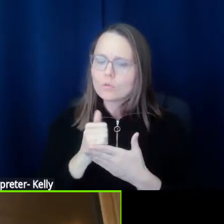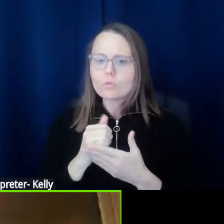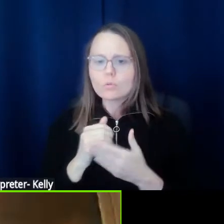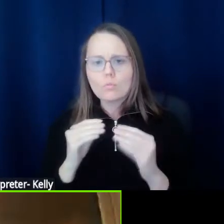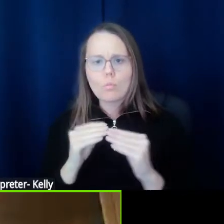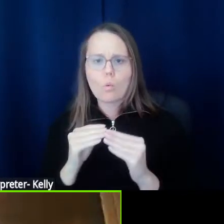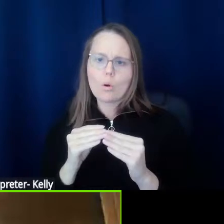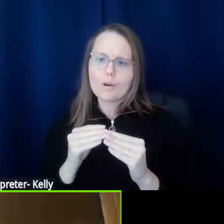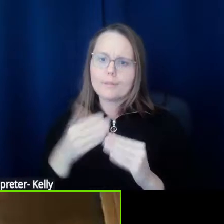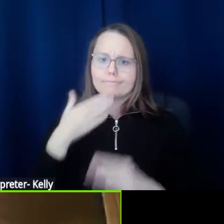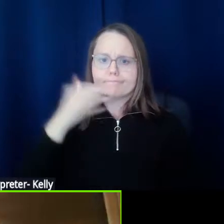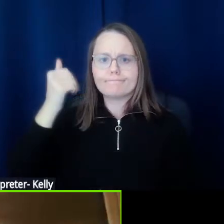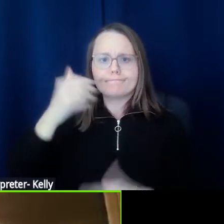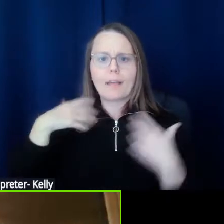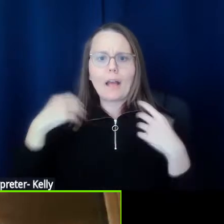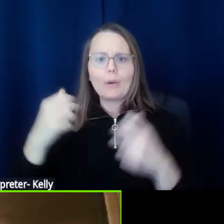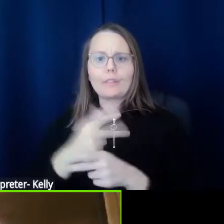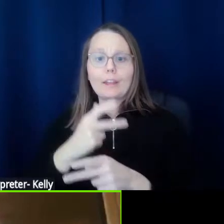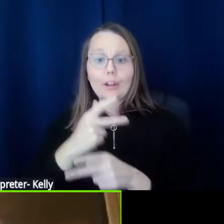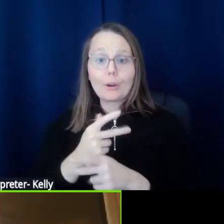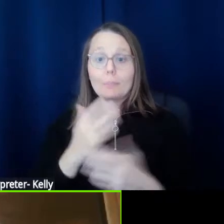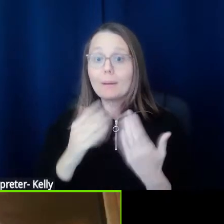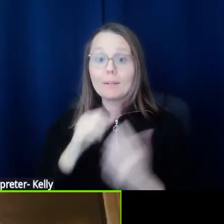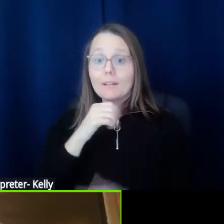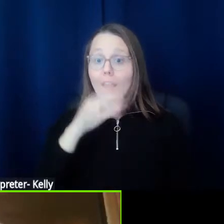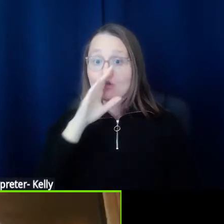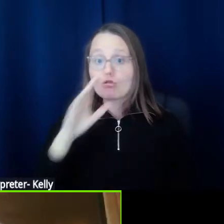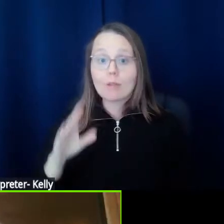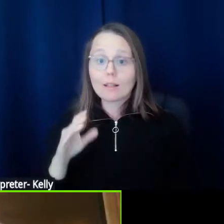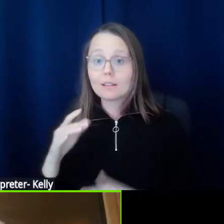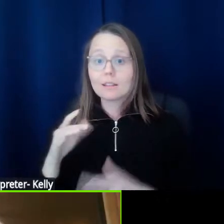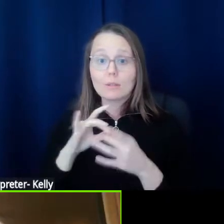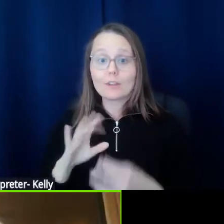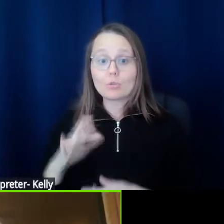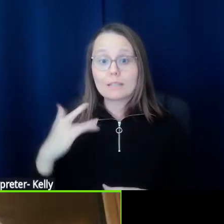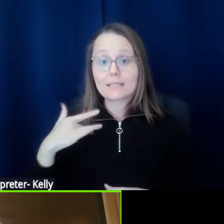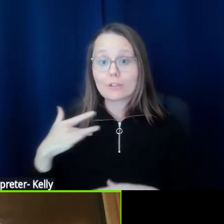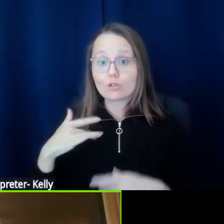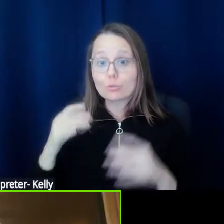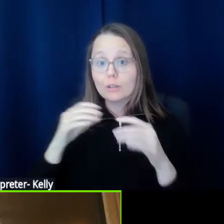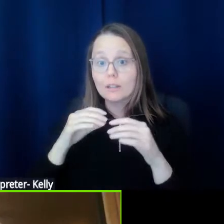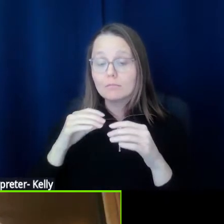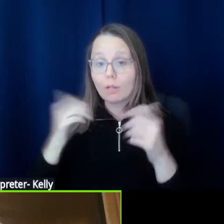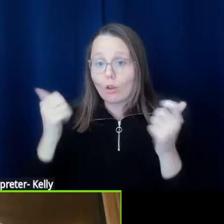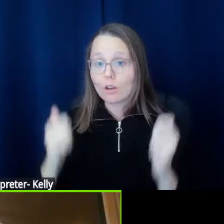for things that are not directly related to your sensory loss?